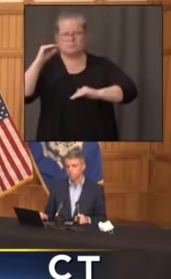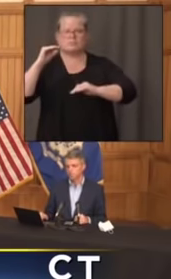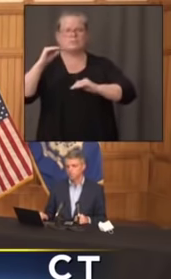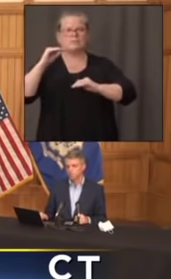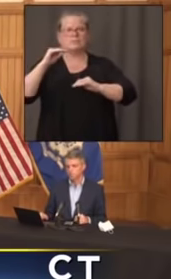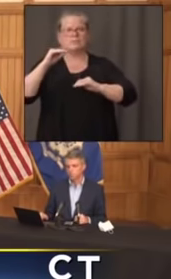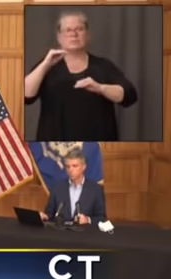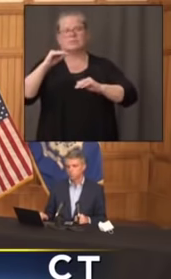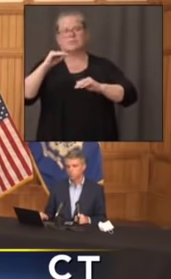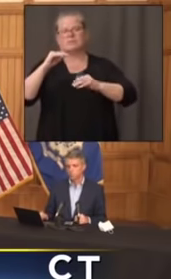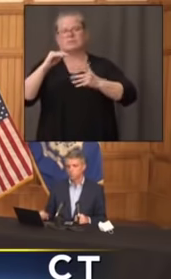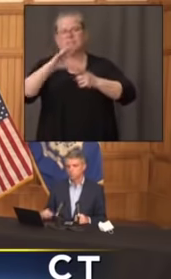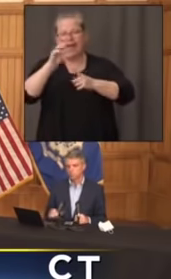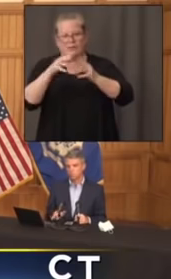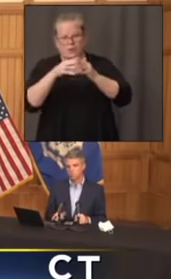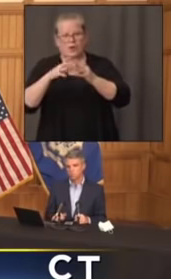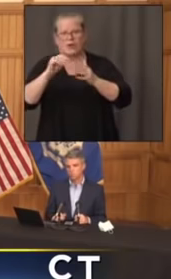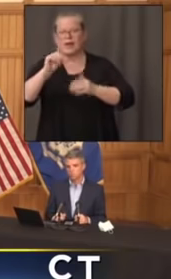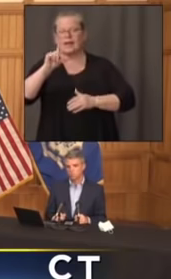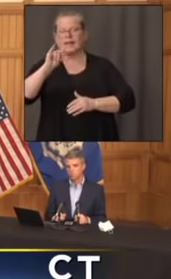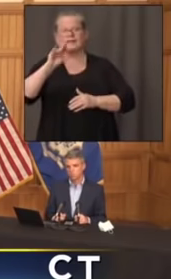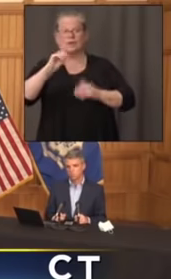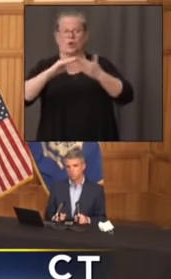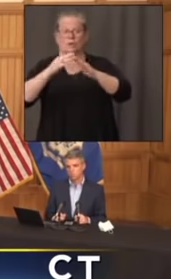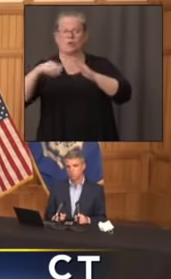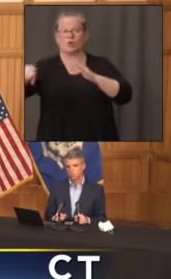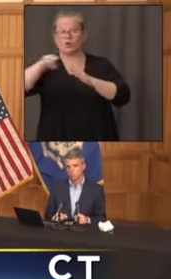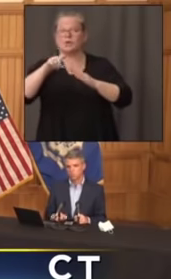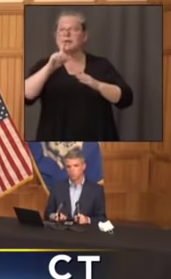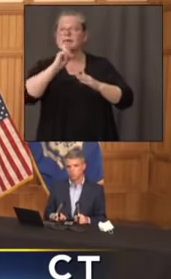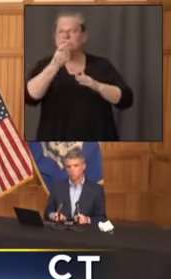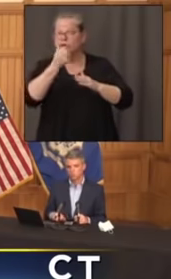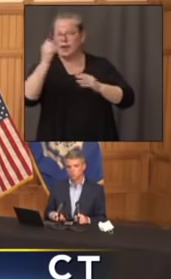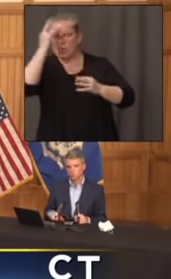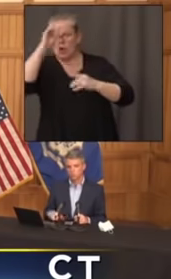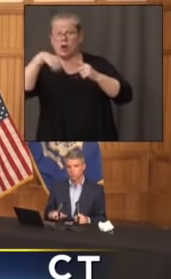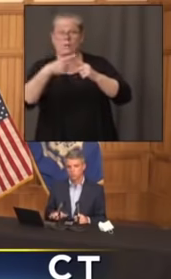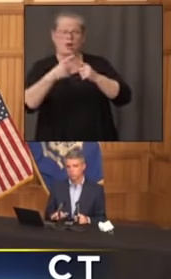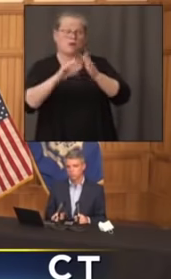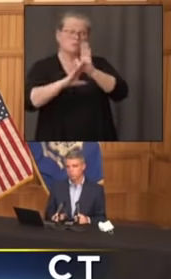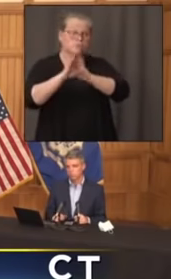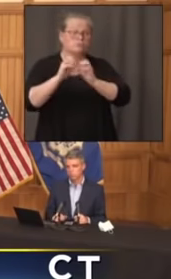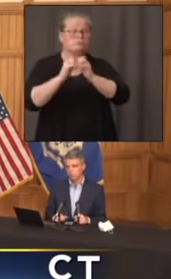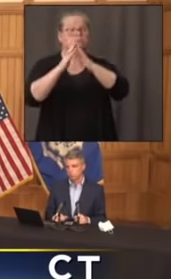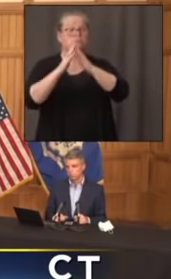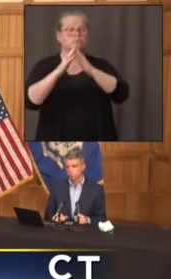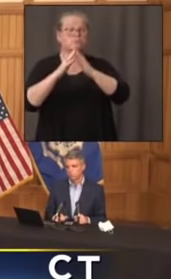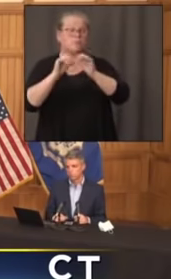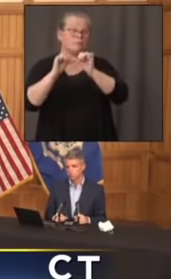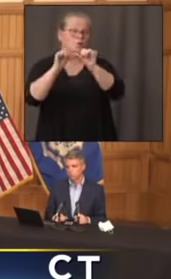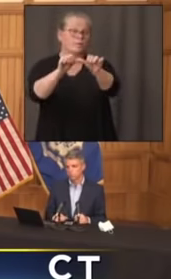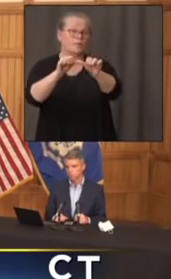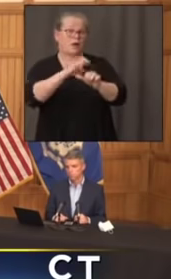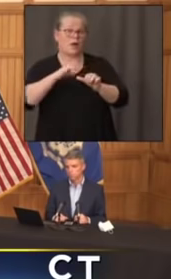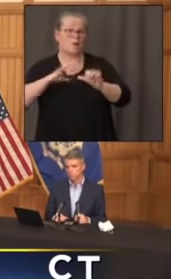police accountability, has there been any thought to forming a permanent commission on gun violence to look at evidence-based